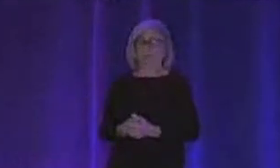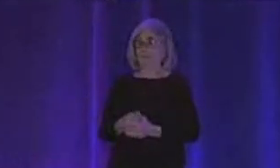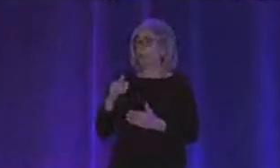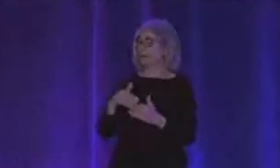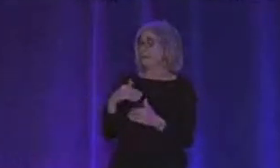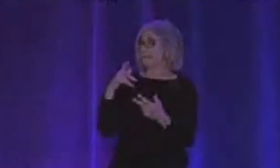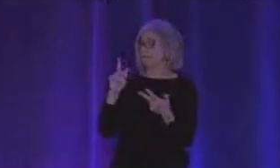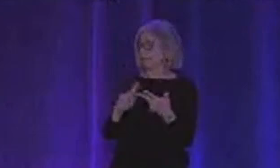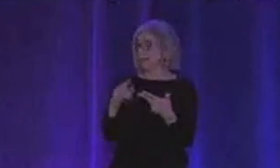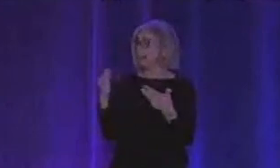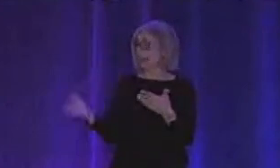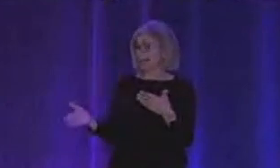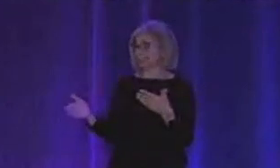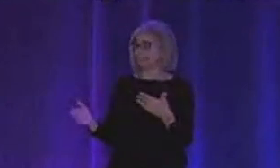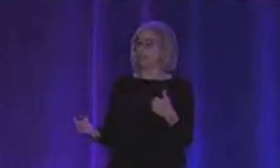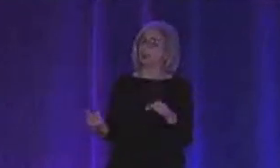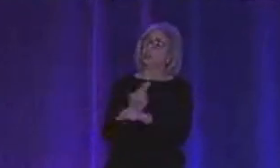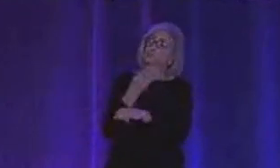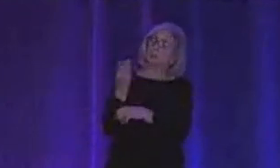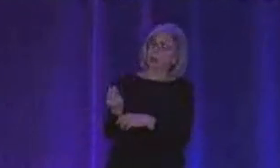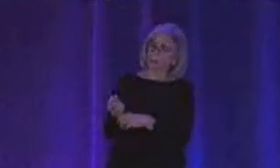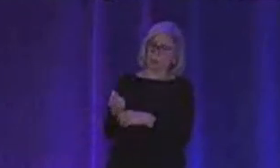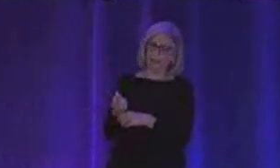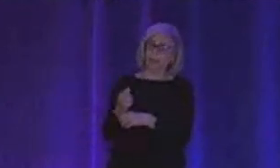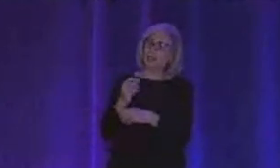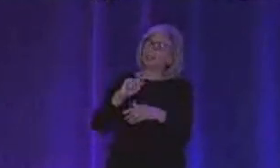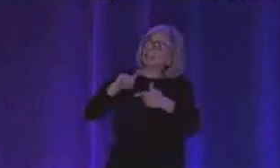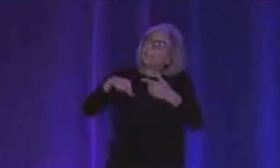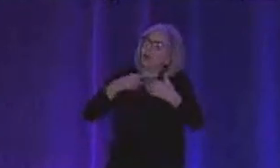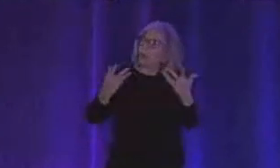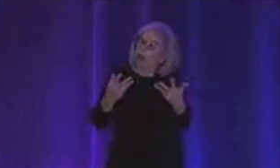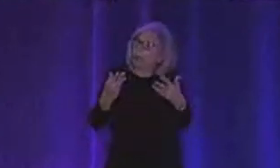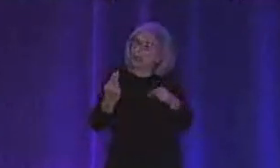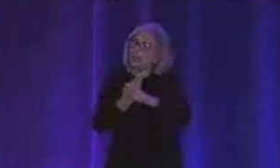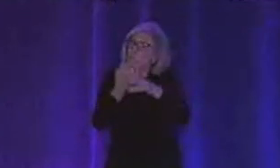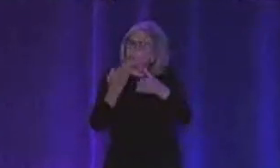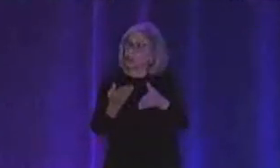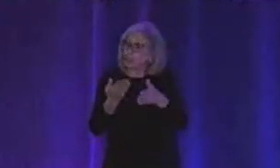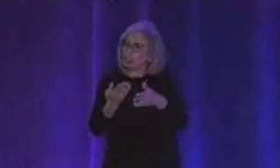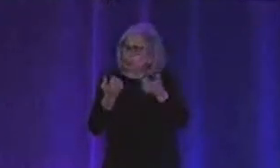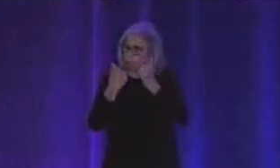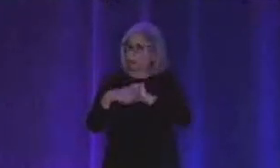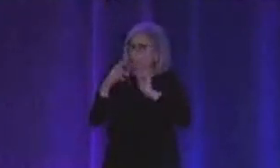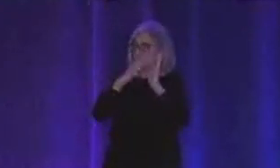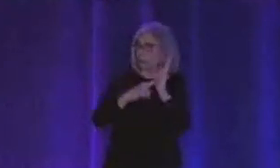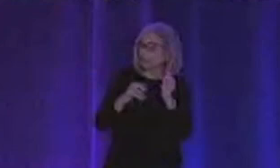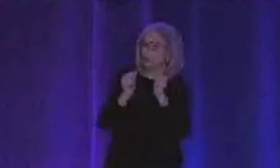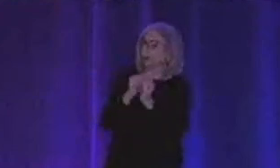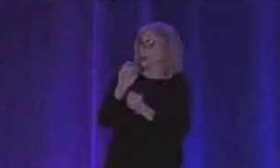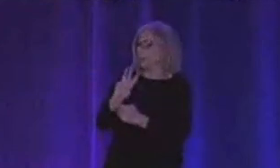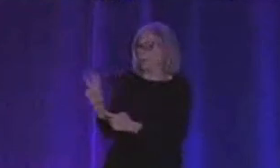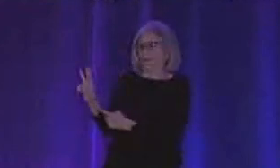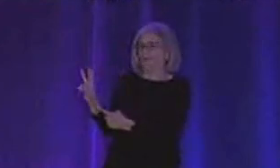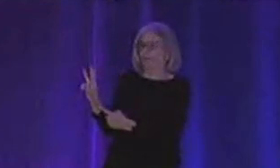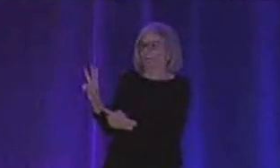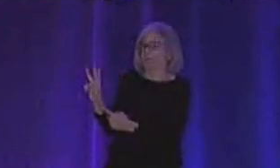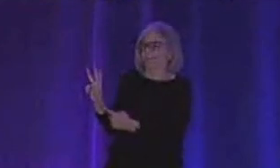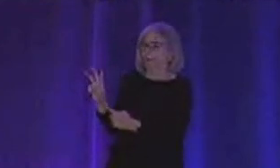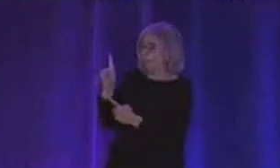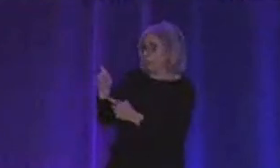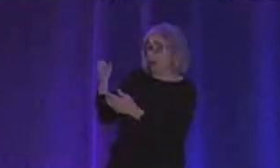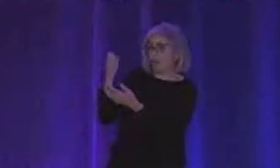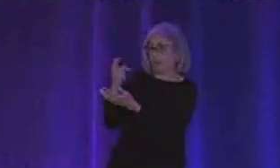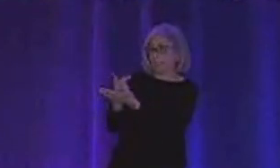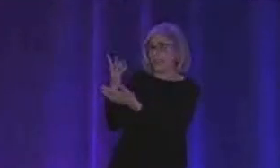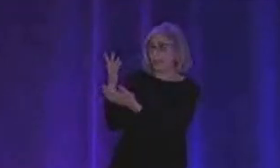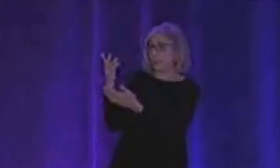Next is the user property. So this is about the user who's actually trying to register with the website. The